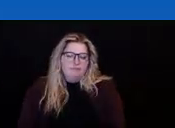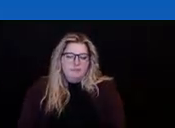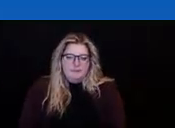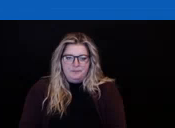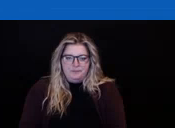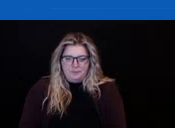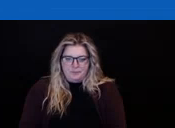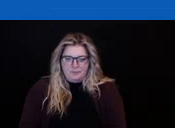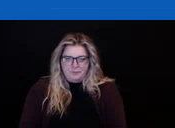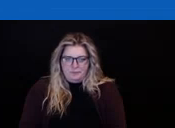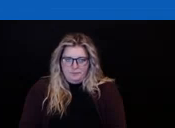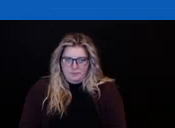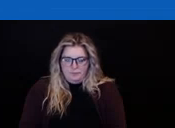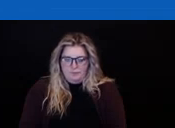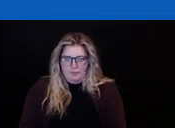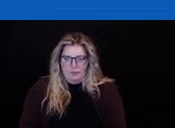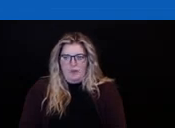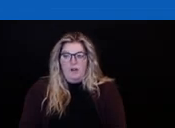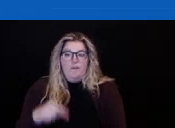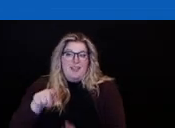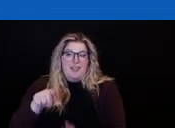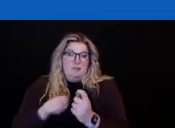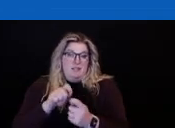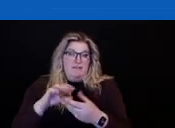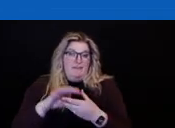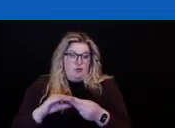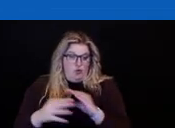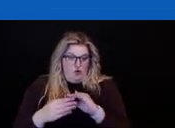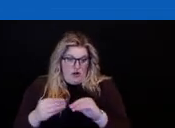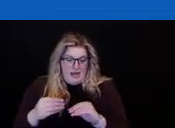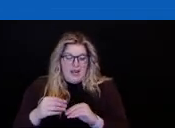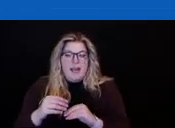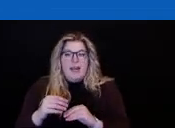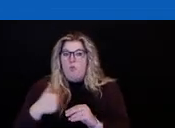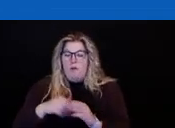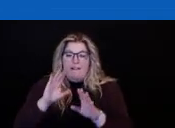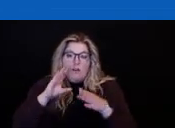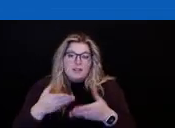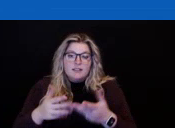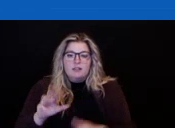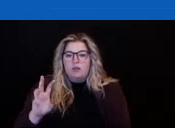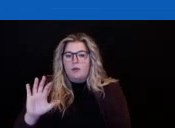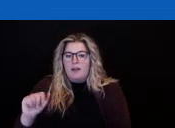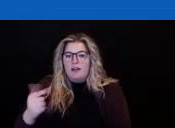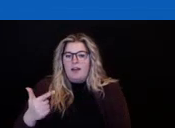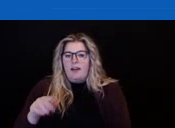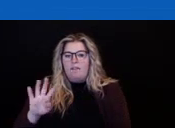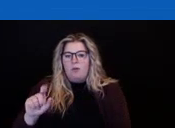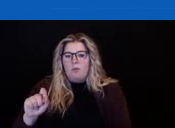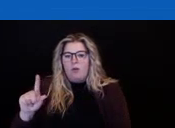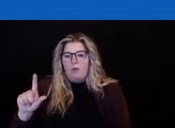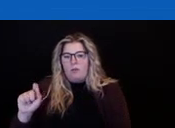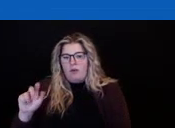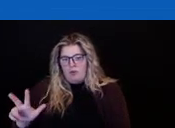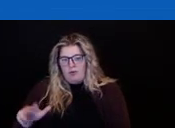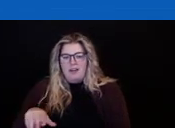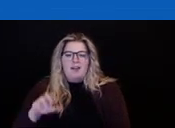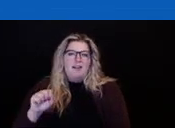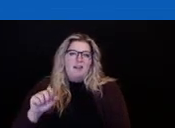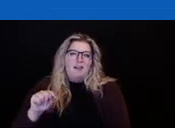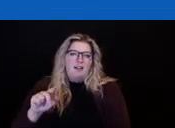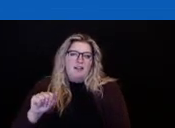The criteria that we're going to focus on breaking down this example is WCAG 4.1.3 status